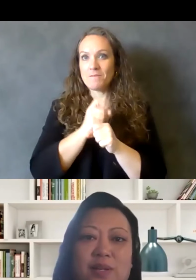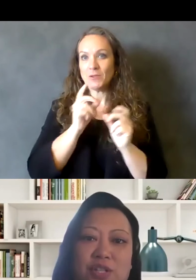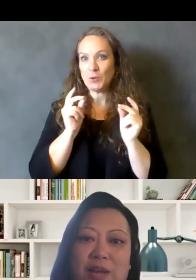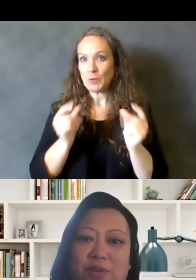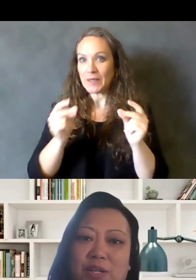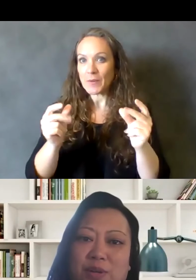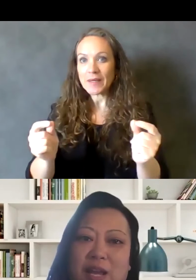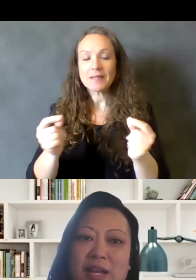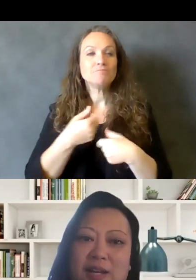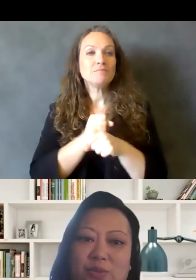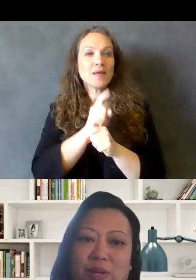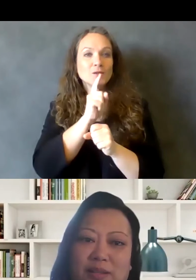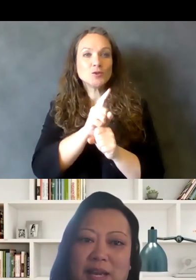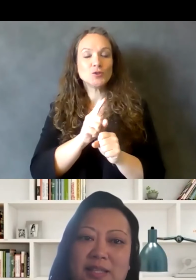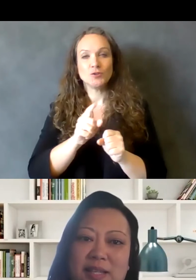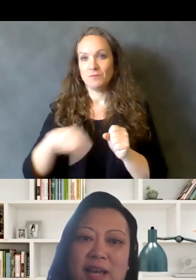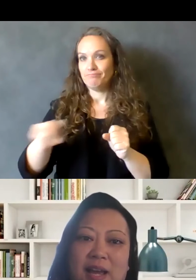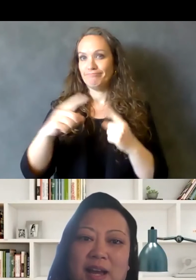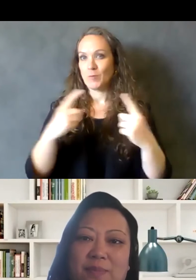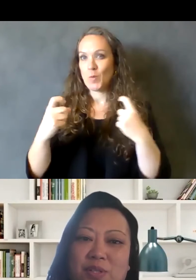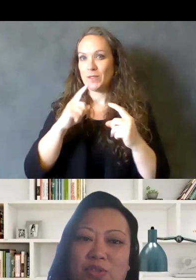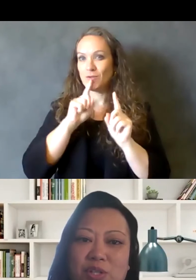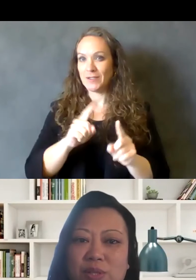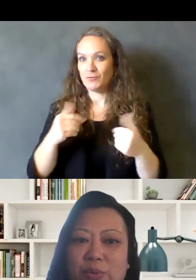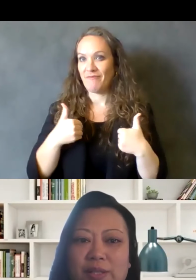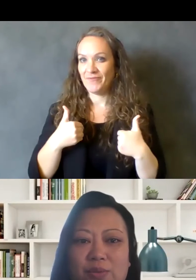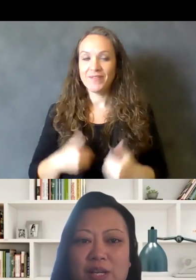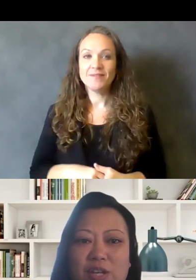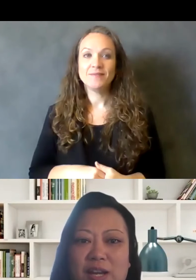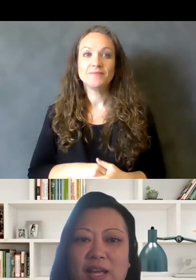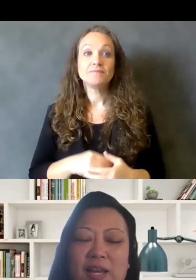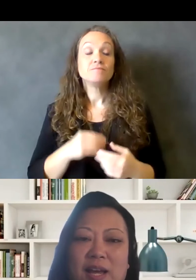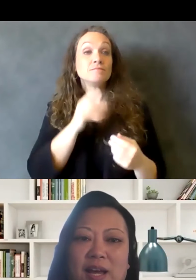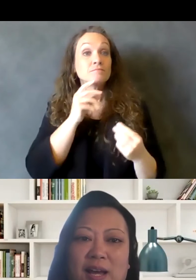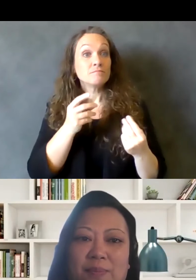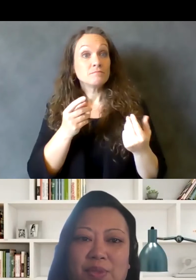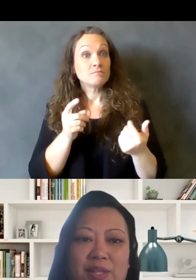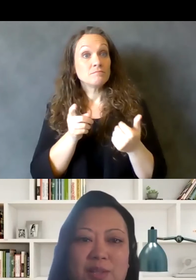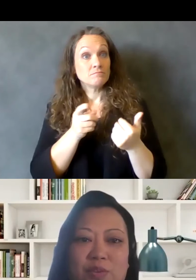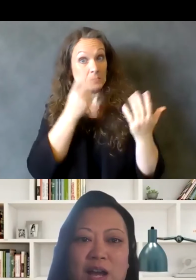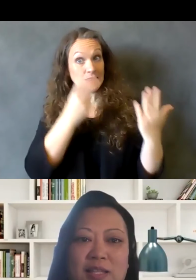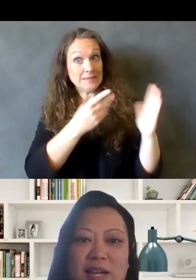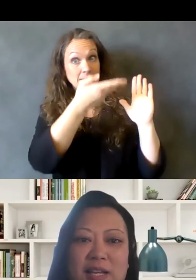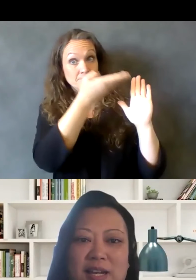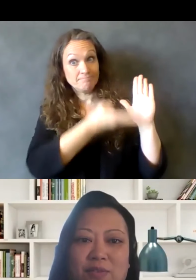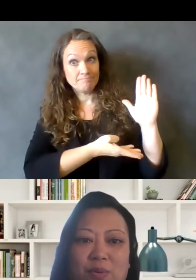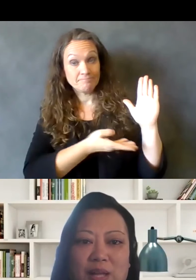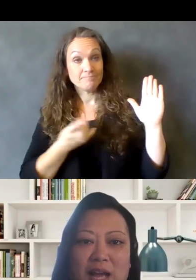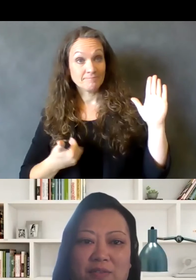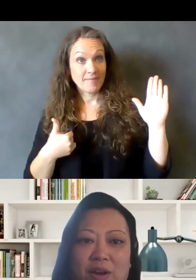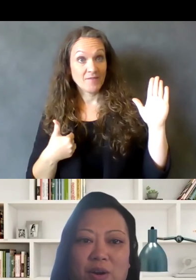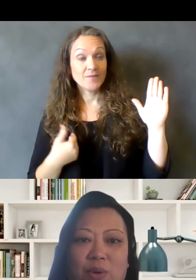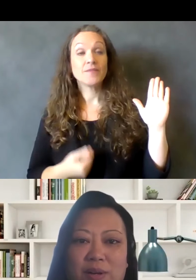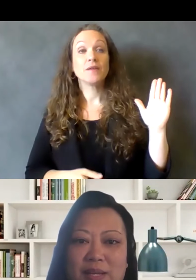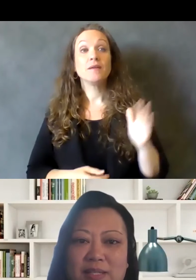allow as much time for Q&A at the end. So just really quickly through the agenda. The things we've got today to cover, we'll